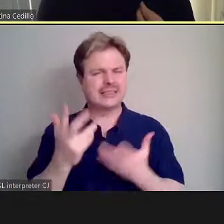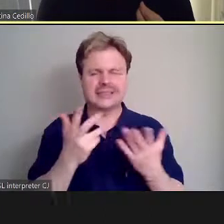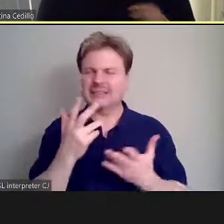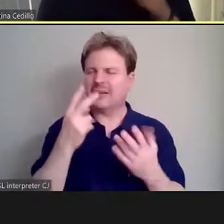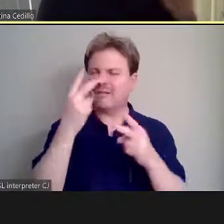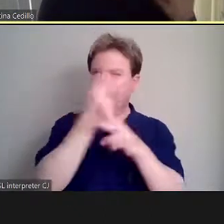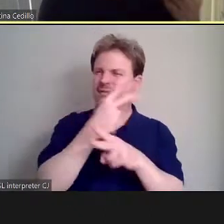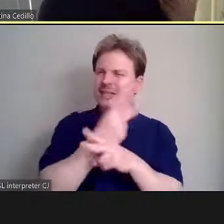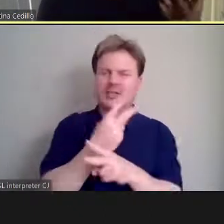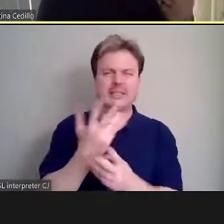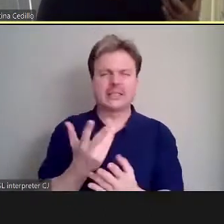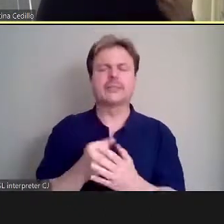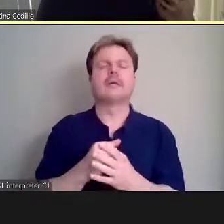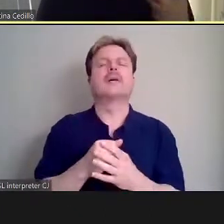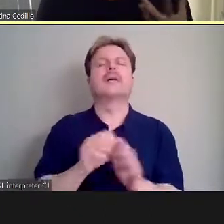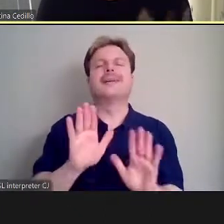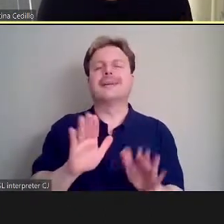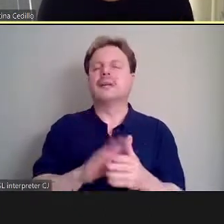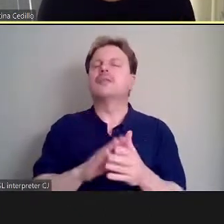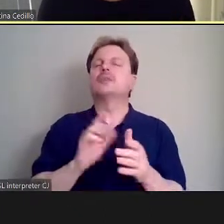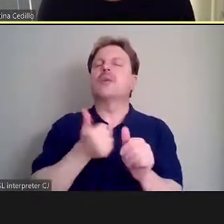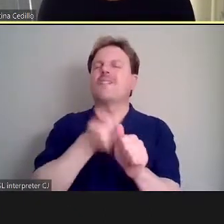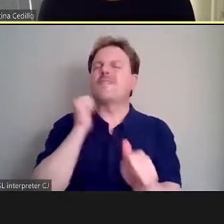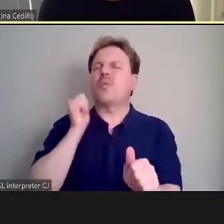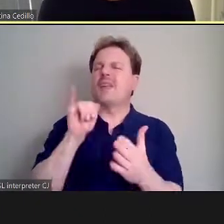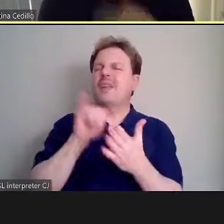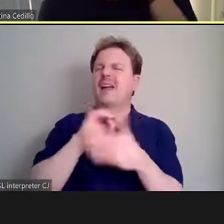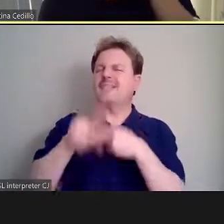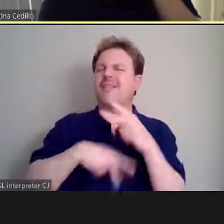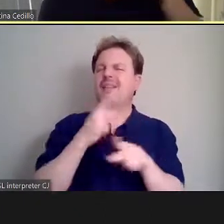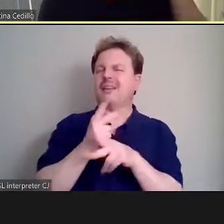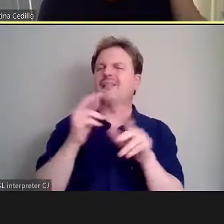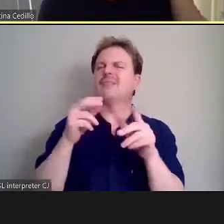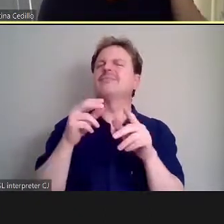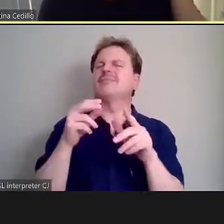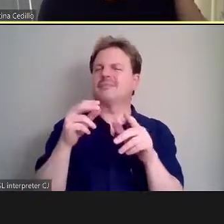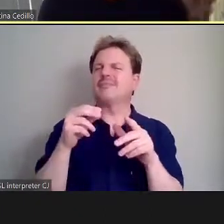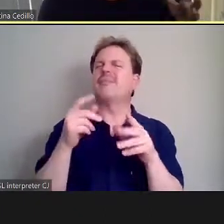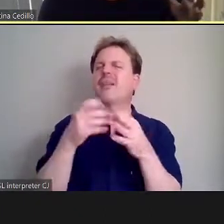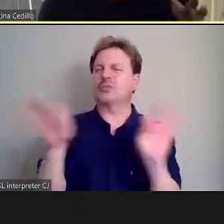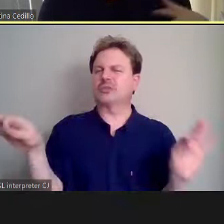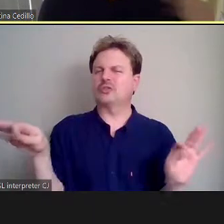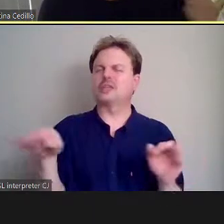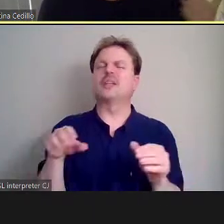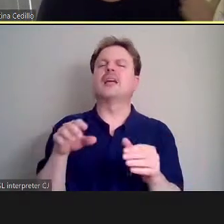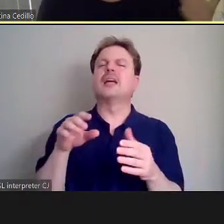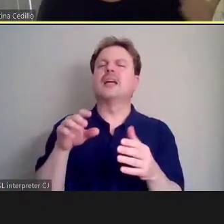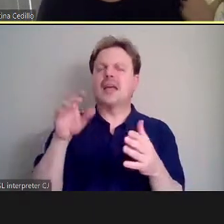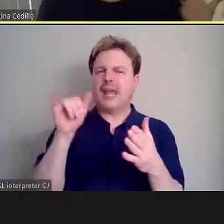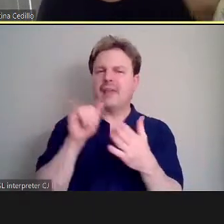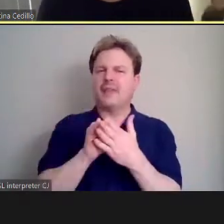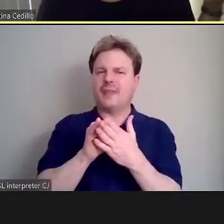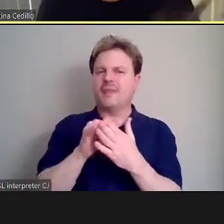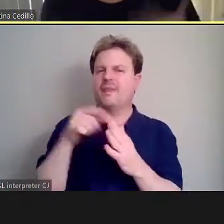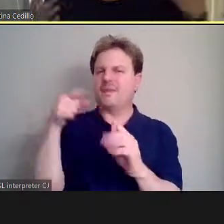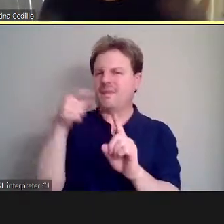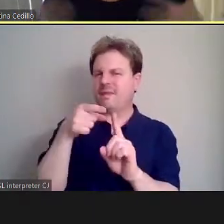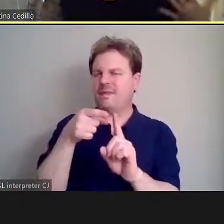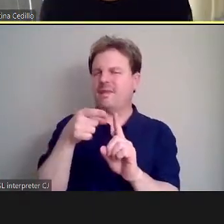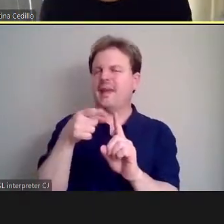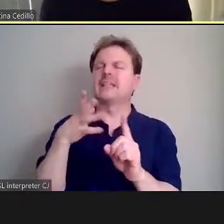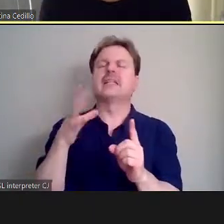And so we need to avoid that sort of language and that tack where we are feeling like we